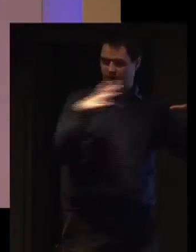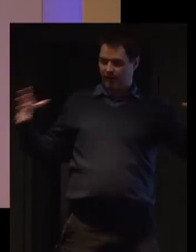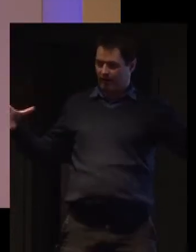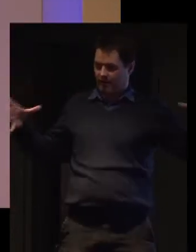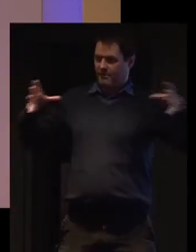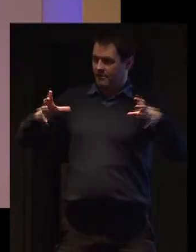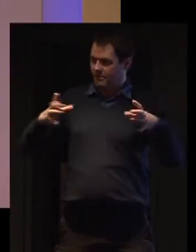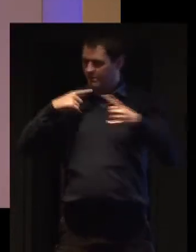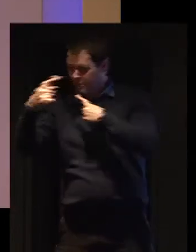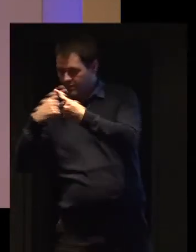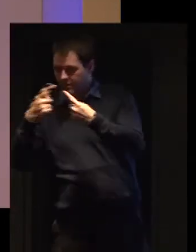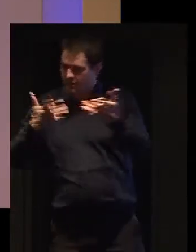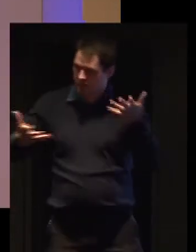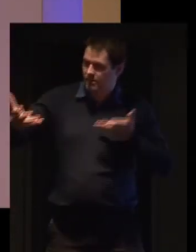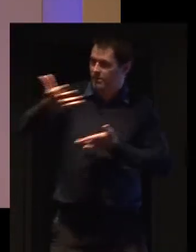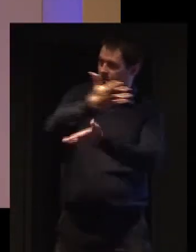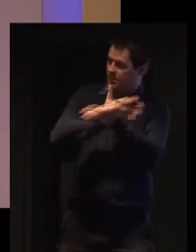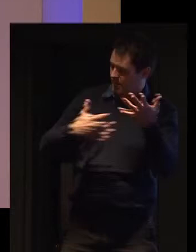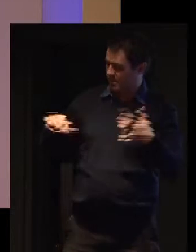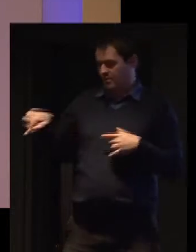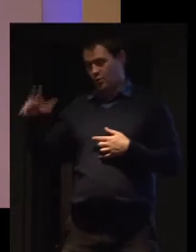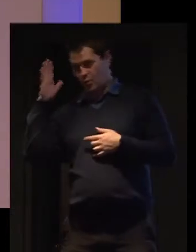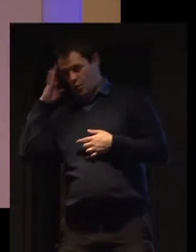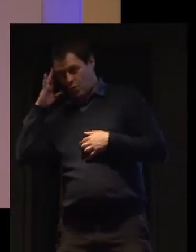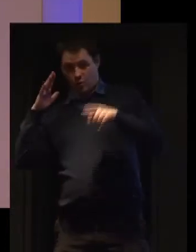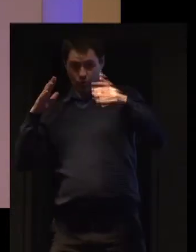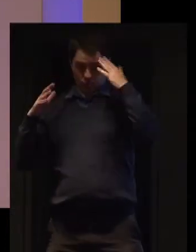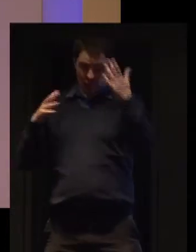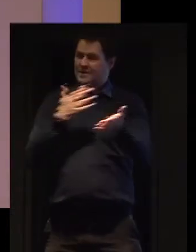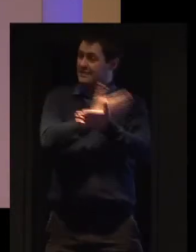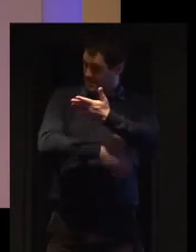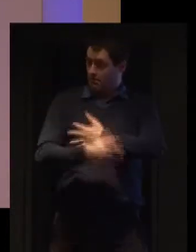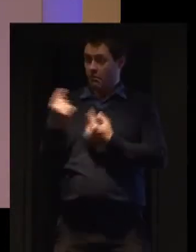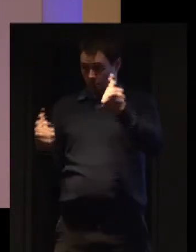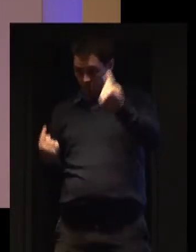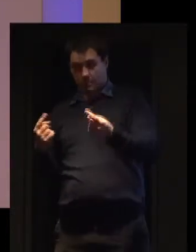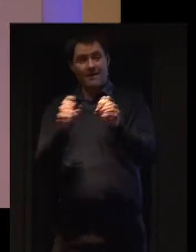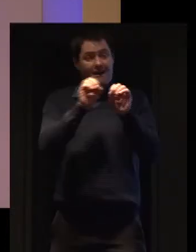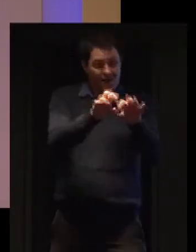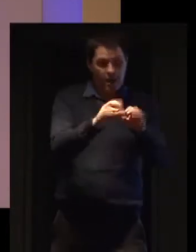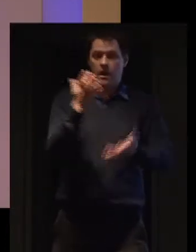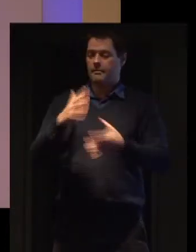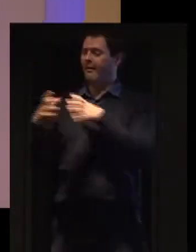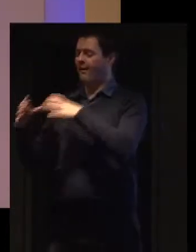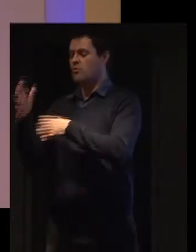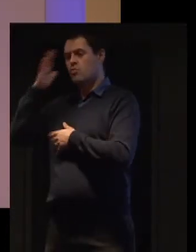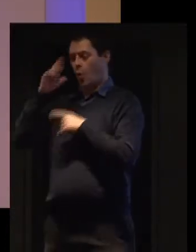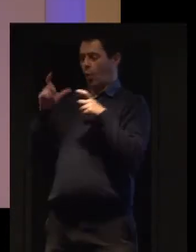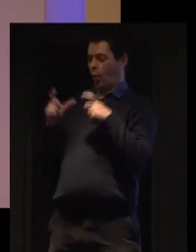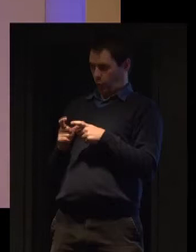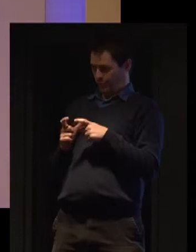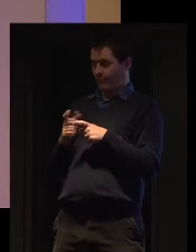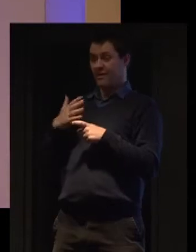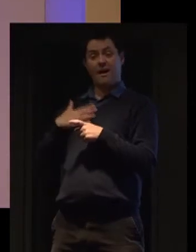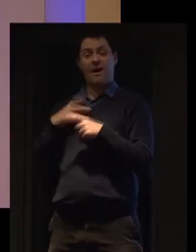information. And it can become very, very helpful if someone is, a disabled person is attending an away game, either a domestic league or